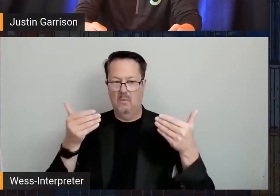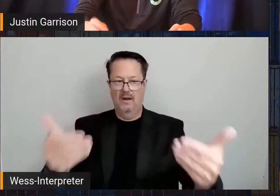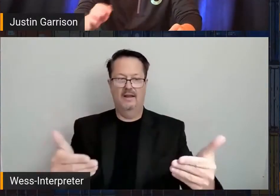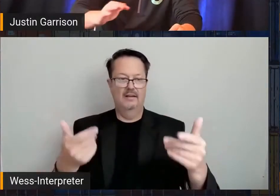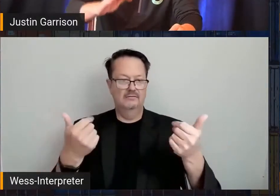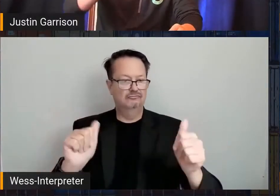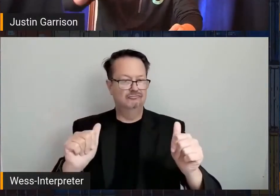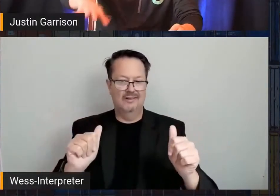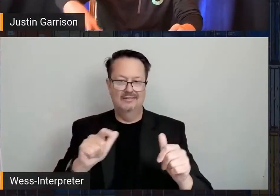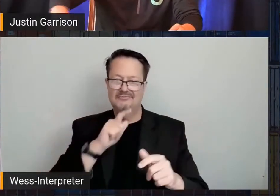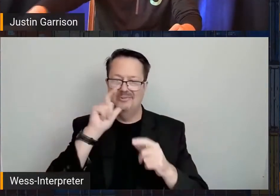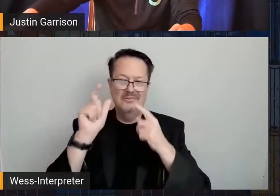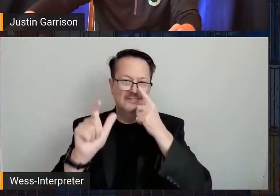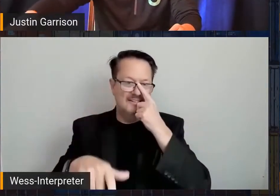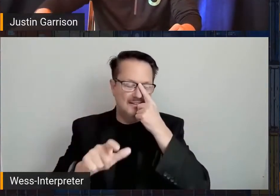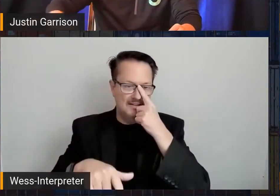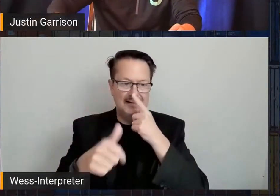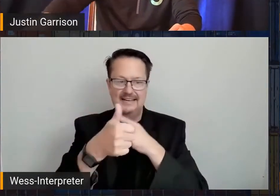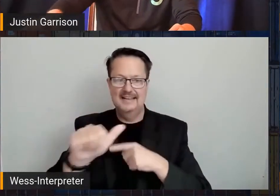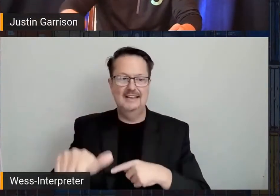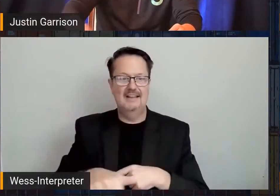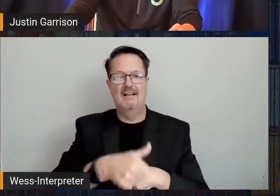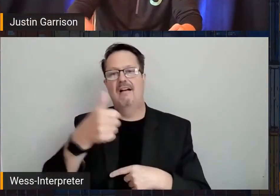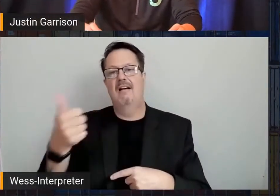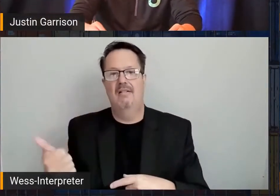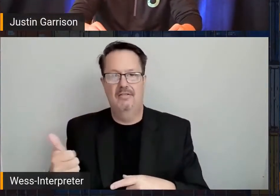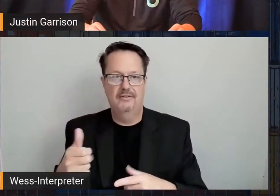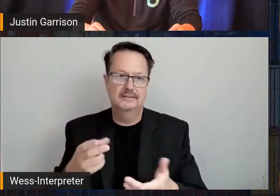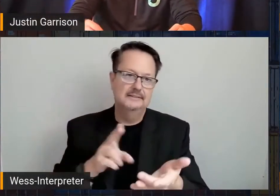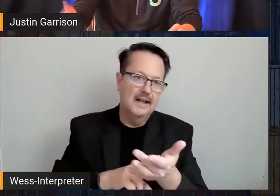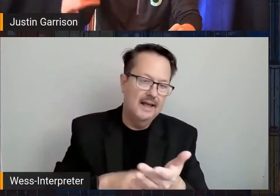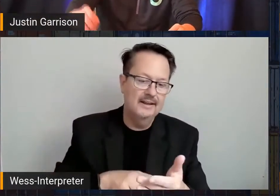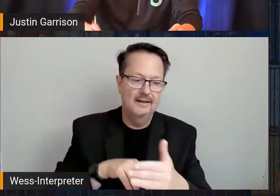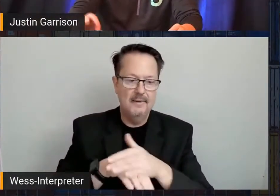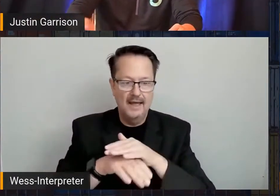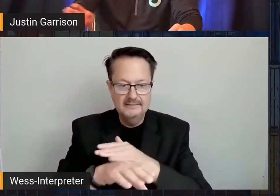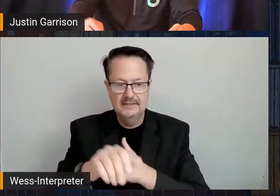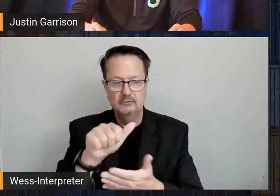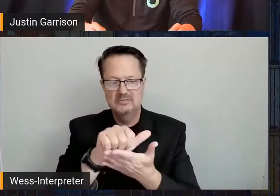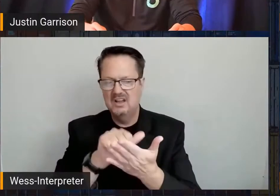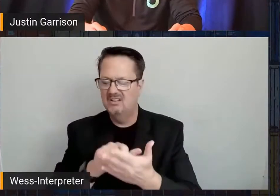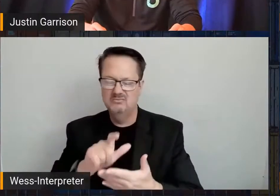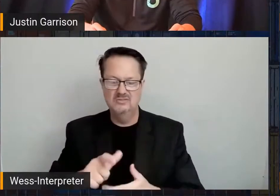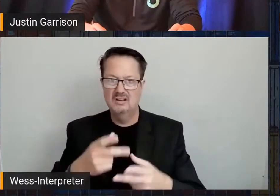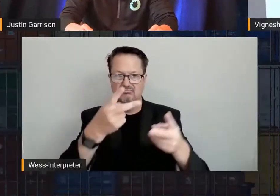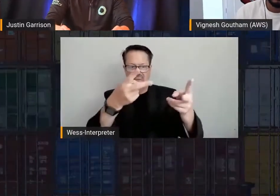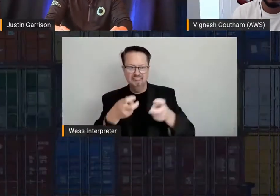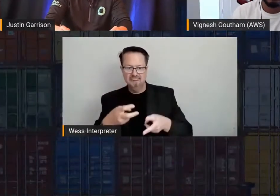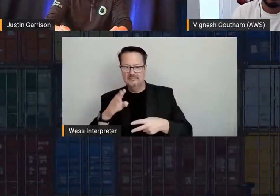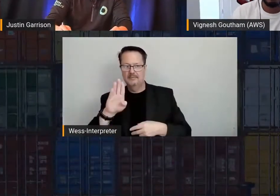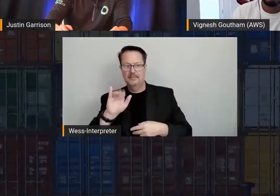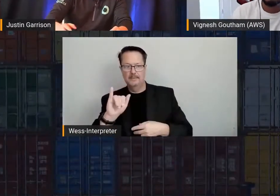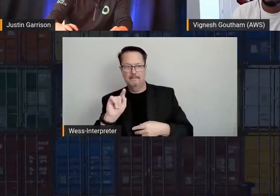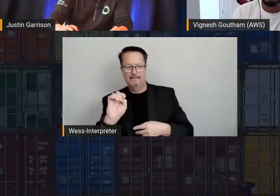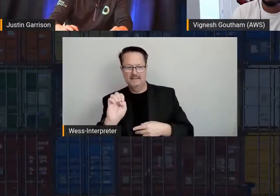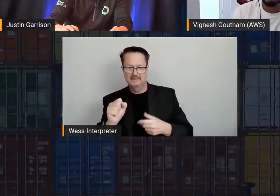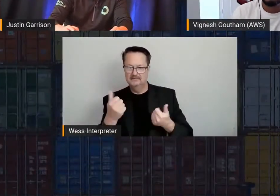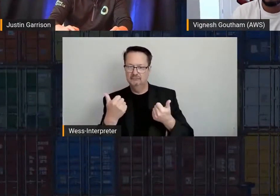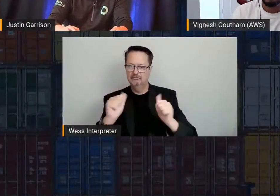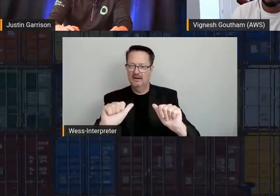even something that you need any other sign up or access or accounts for. Pull down the bits and give it a try.